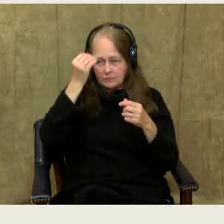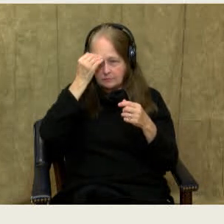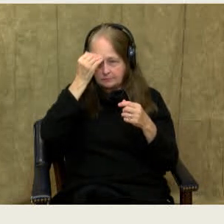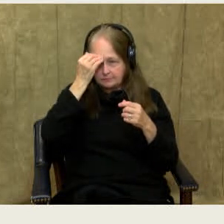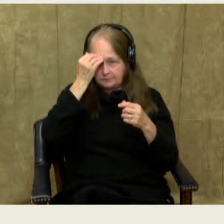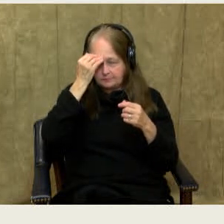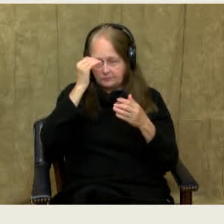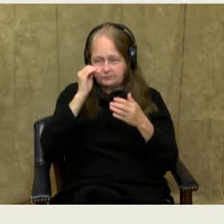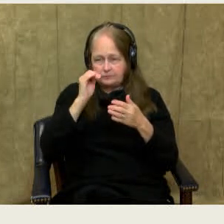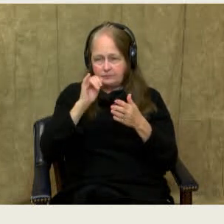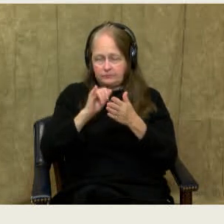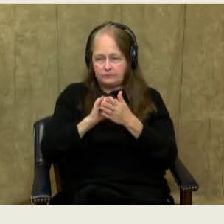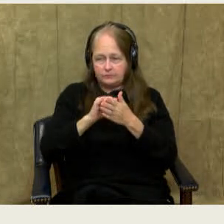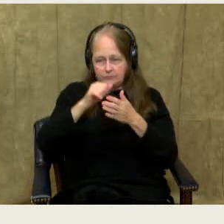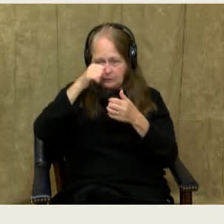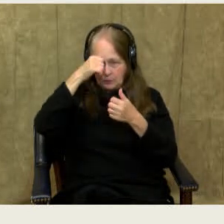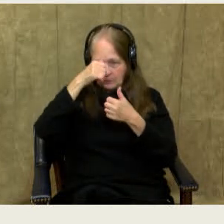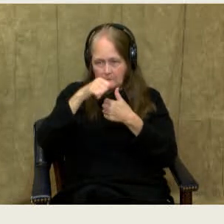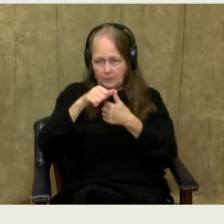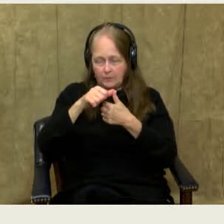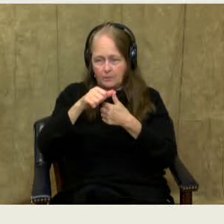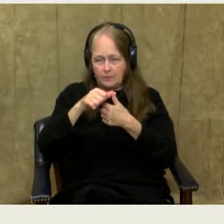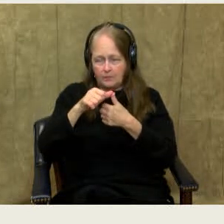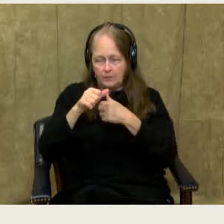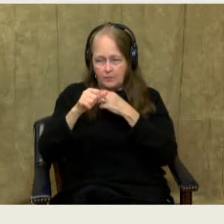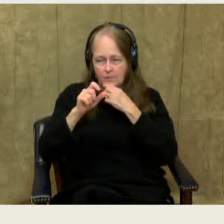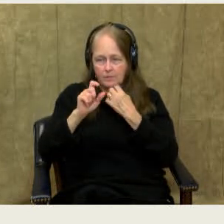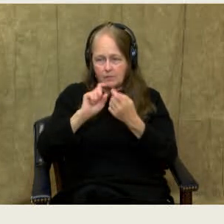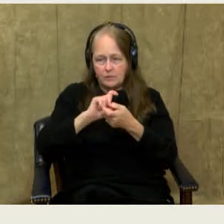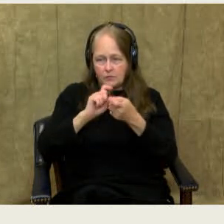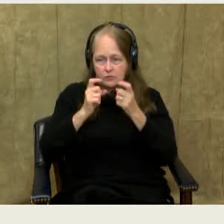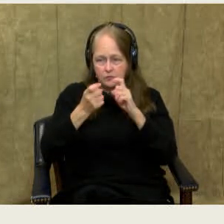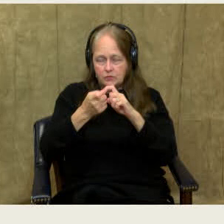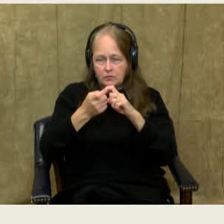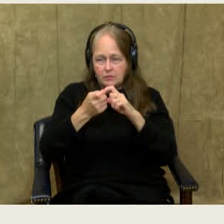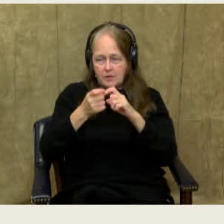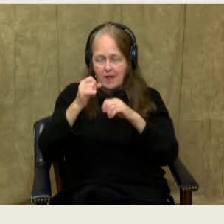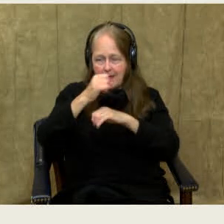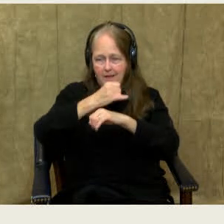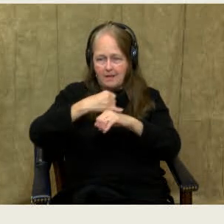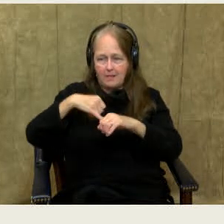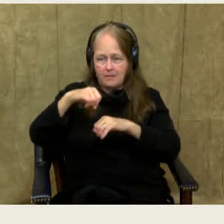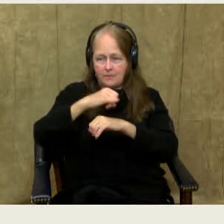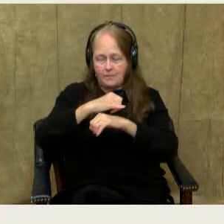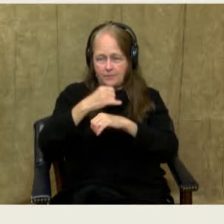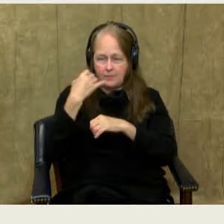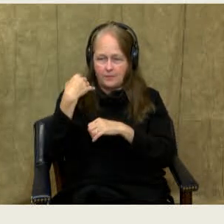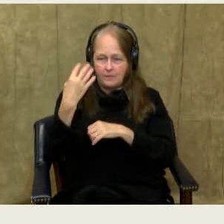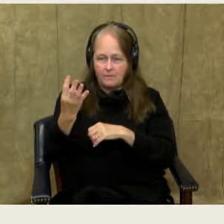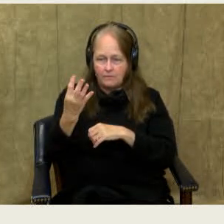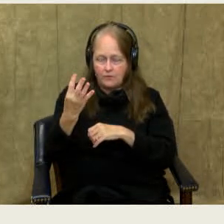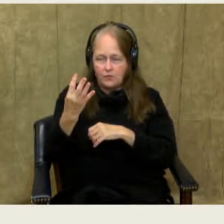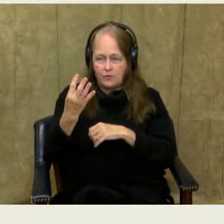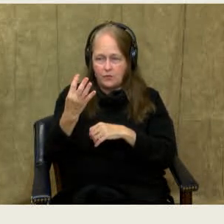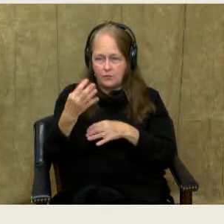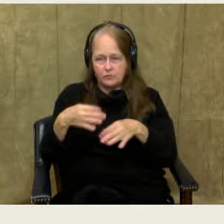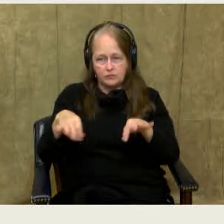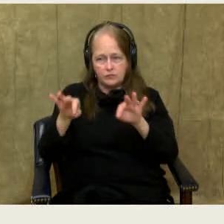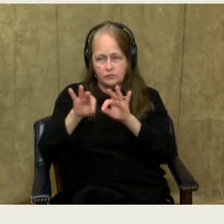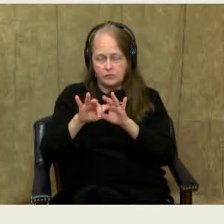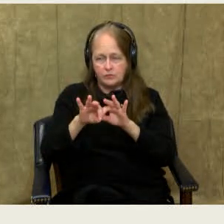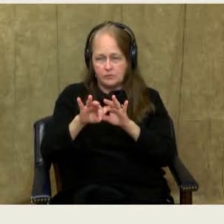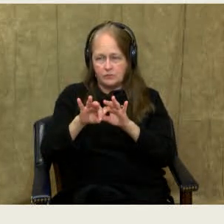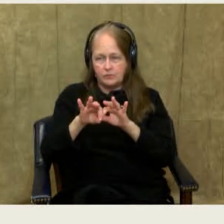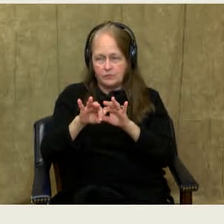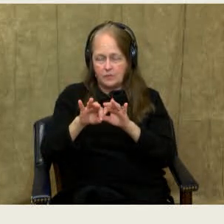an archipelago. You should remember that term. It means it's a chain or a series of islands. There are 4 main islands in Japan.